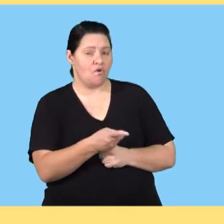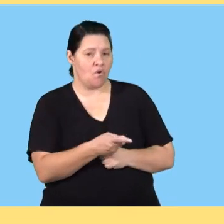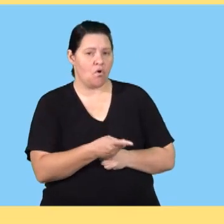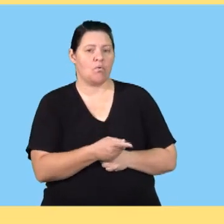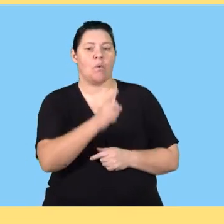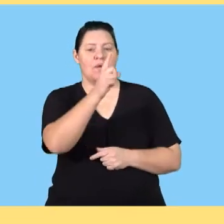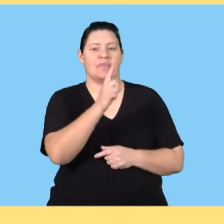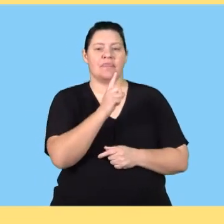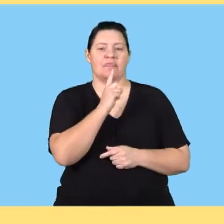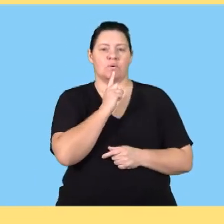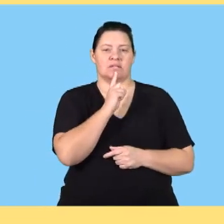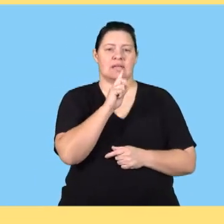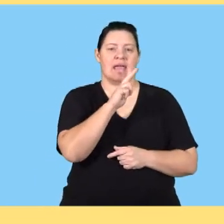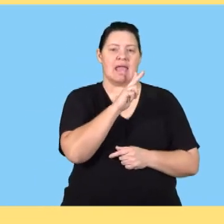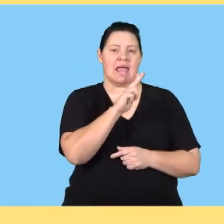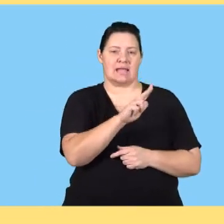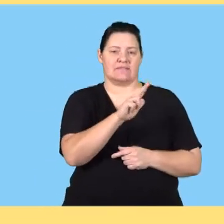for?